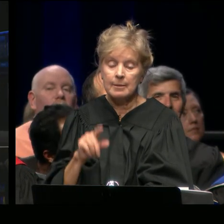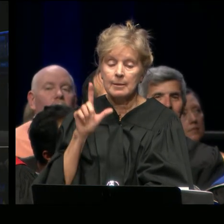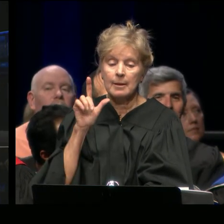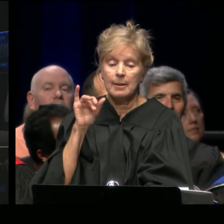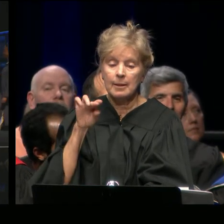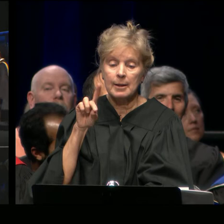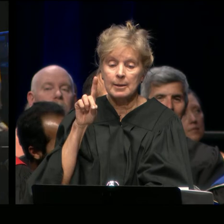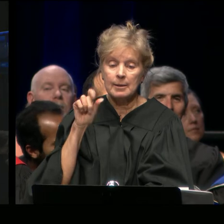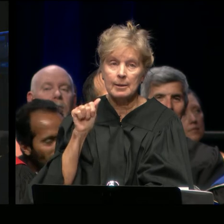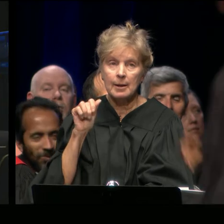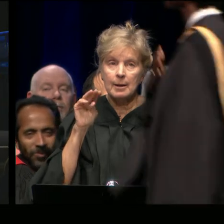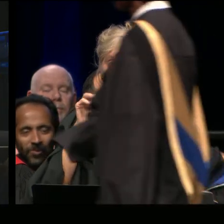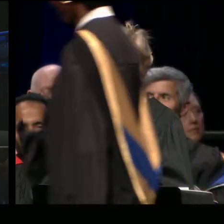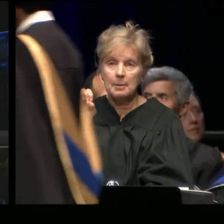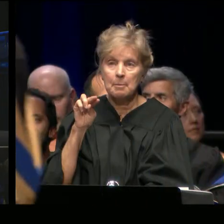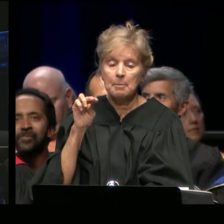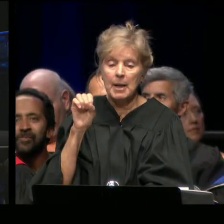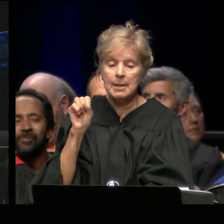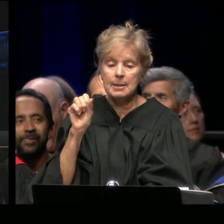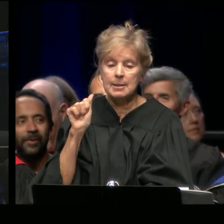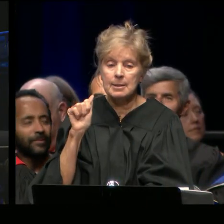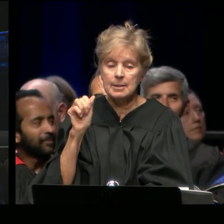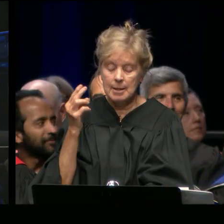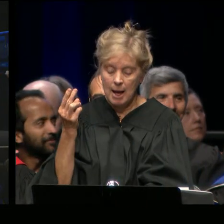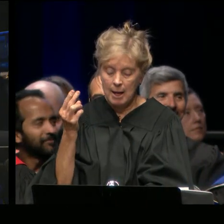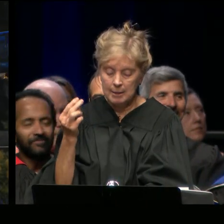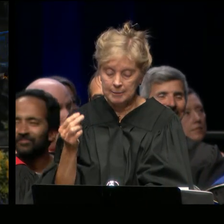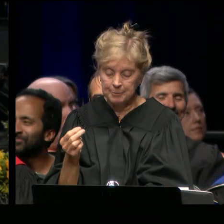Linda Mensa.